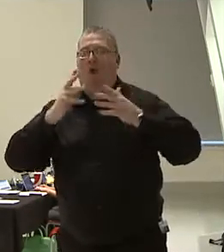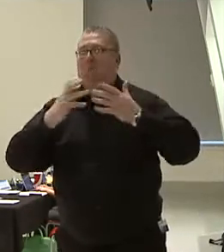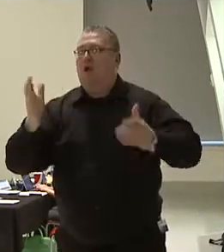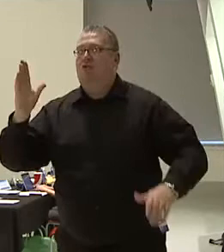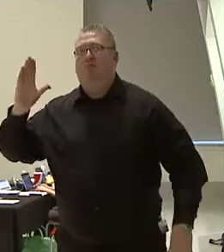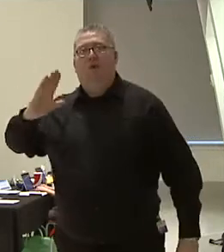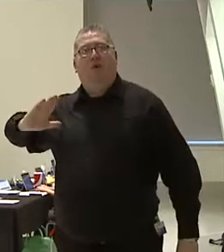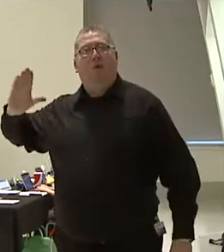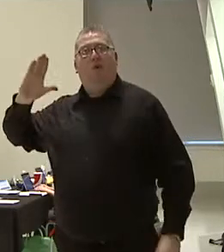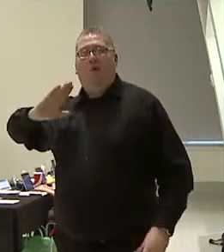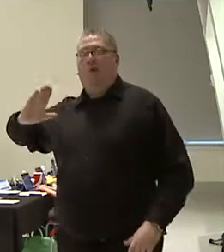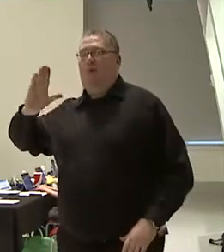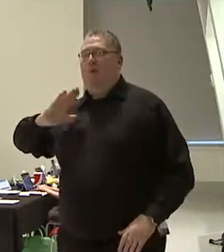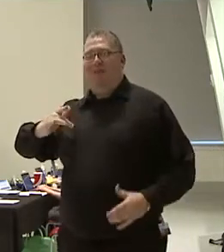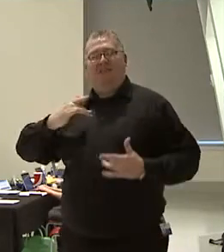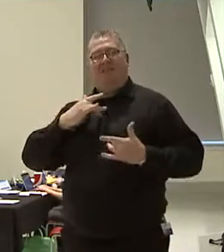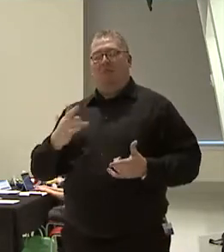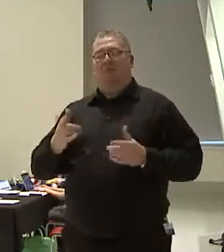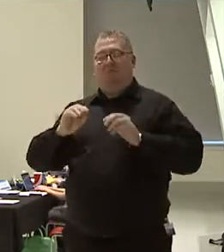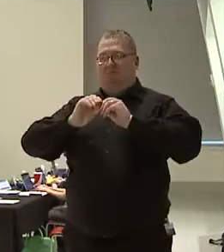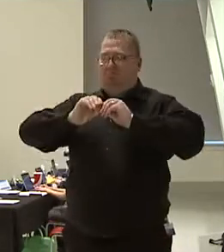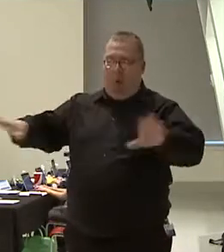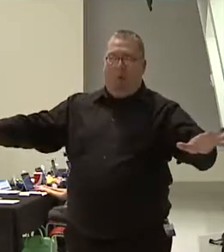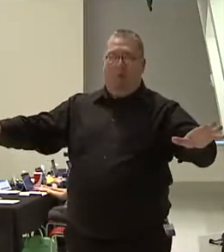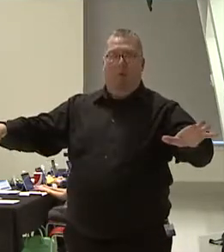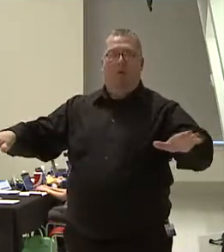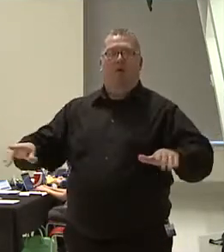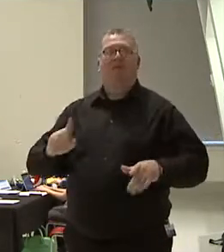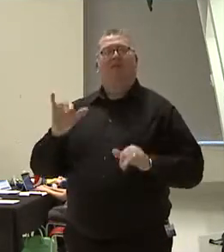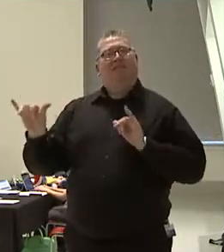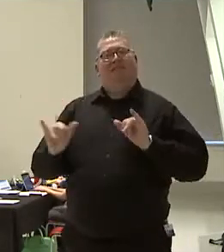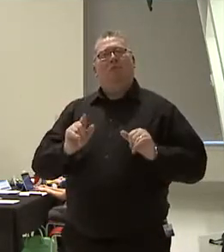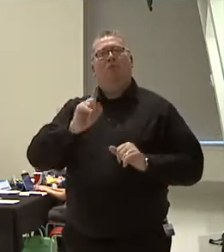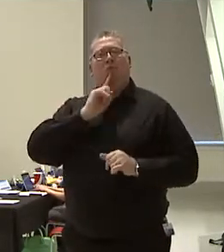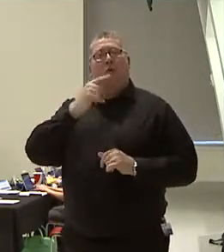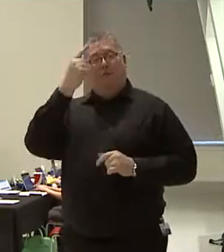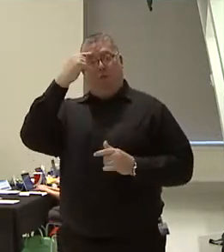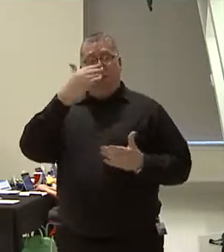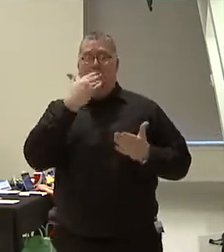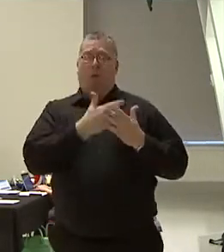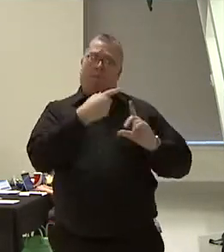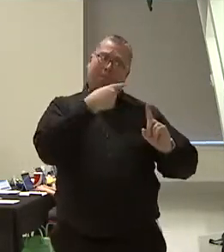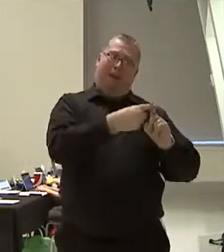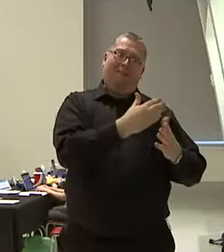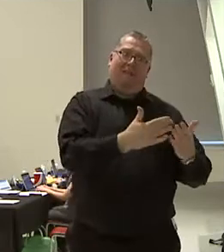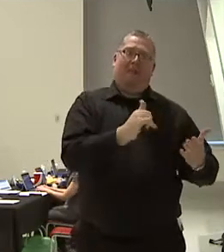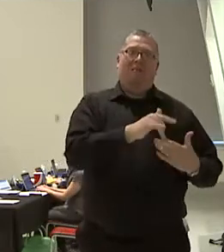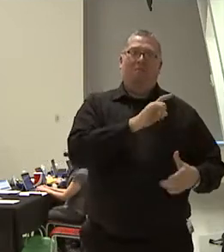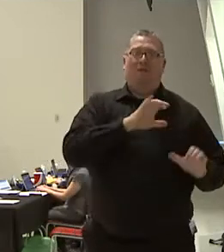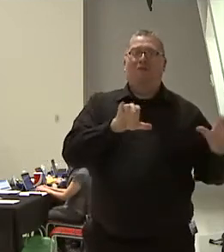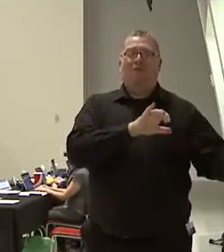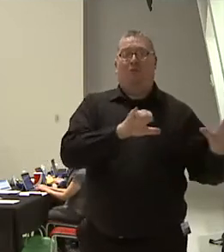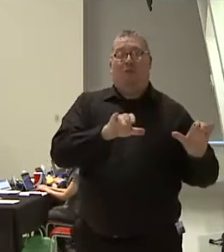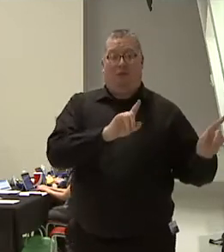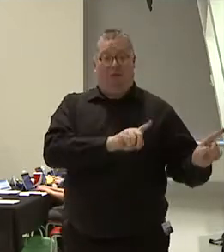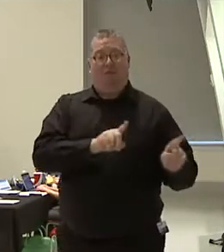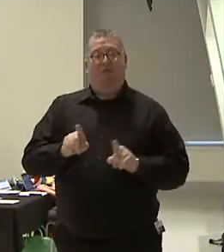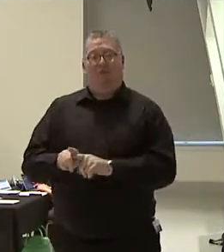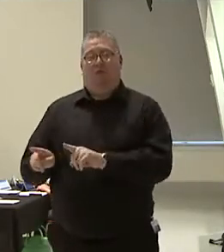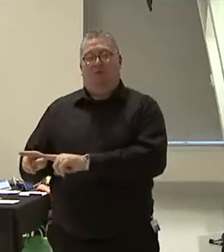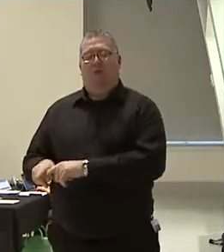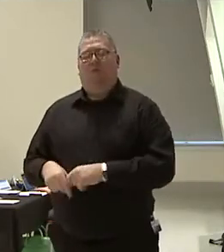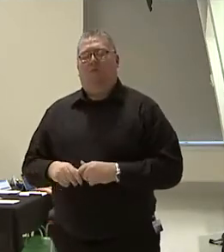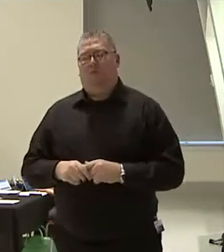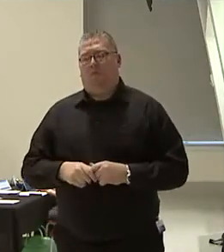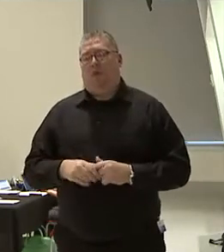before in a large scale. The same is true for the really great work that police do as well. It went